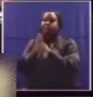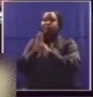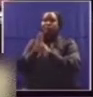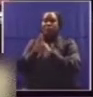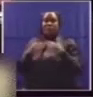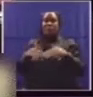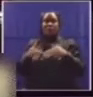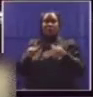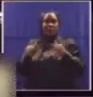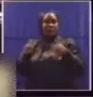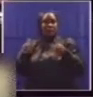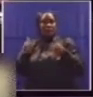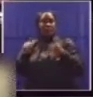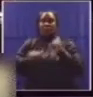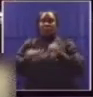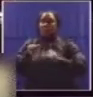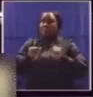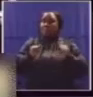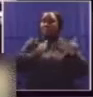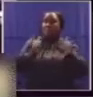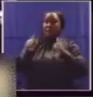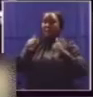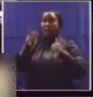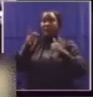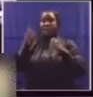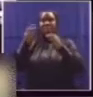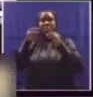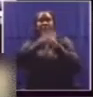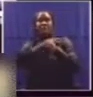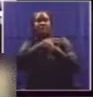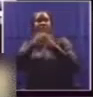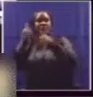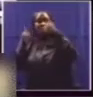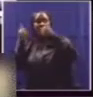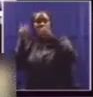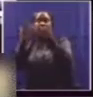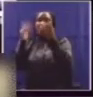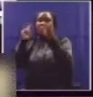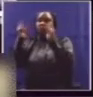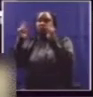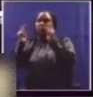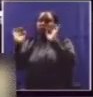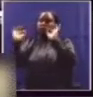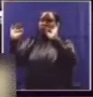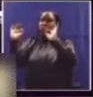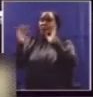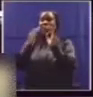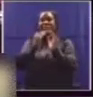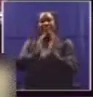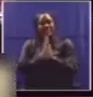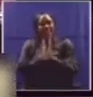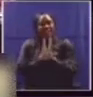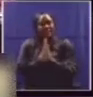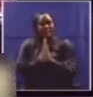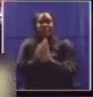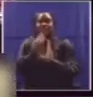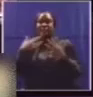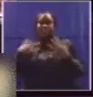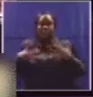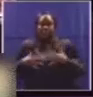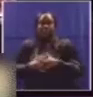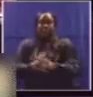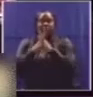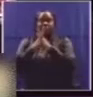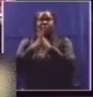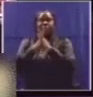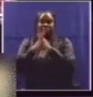hospitals, just in terms of turning around management. So I want to urge all of you honorable members today, please stand to and